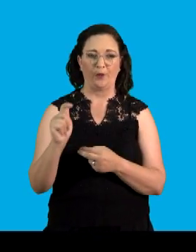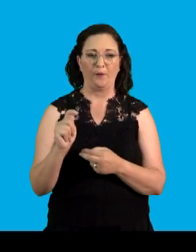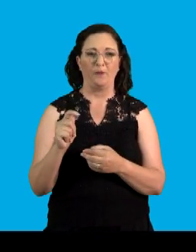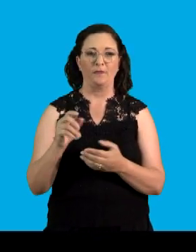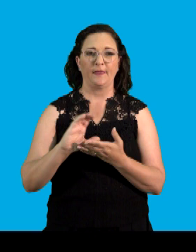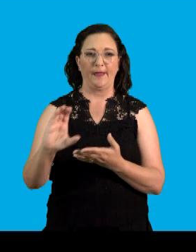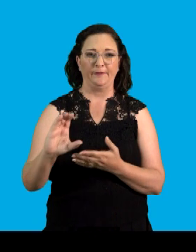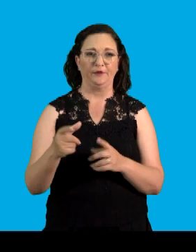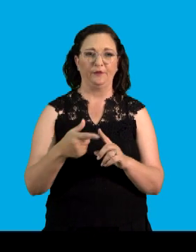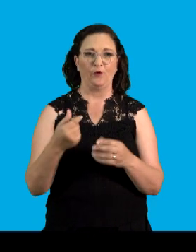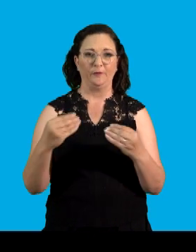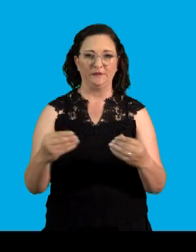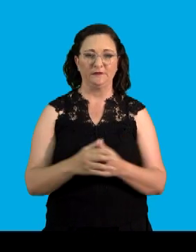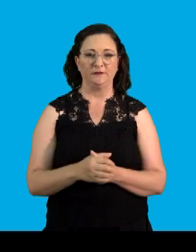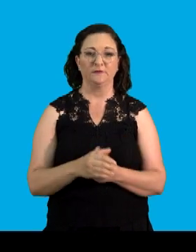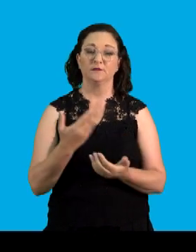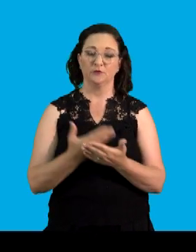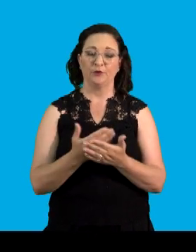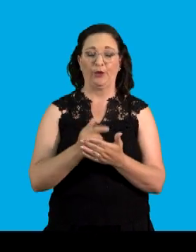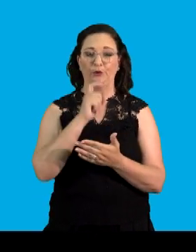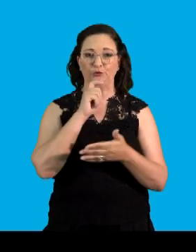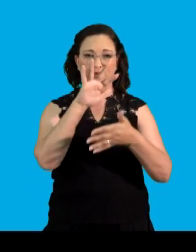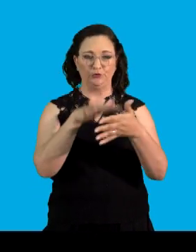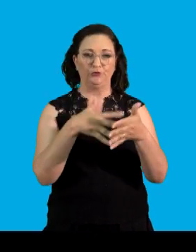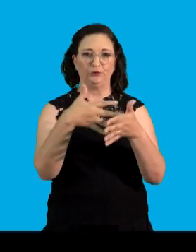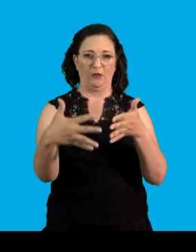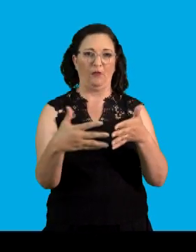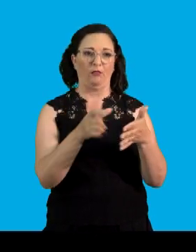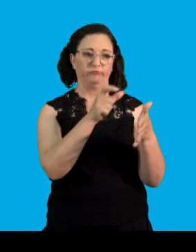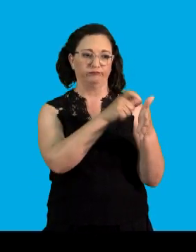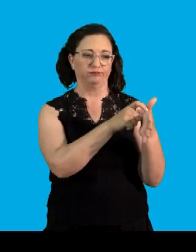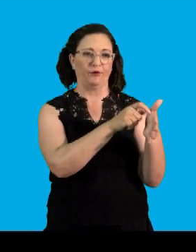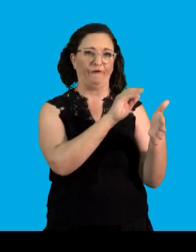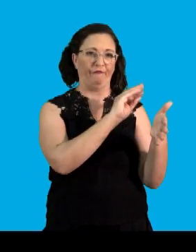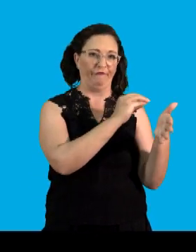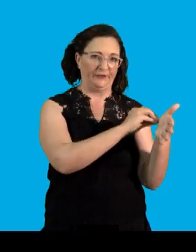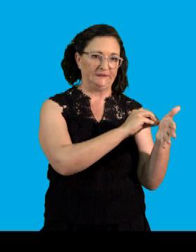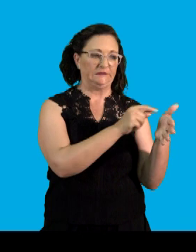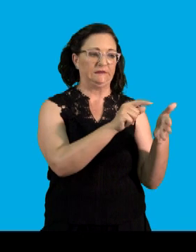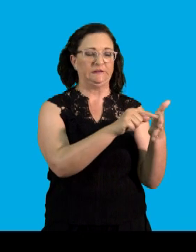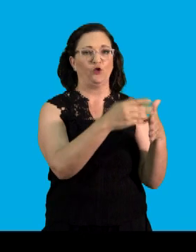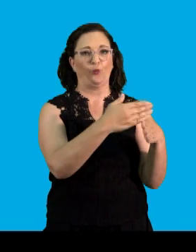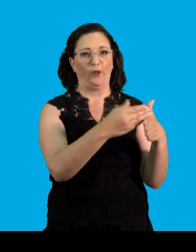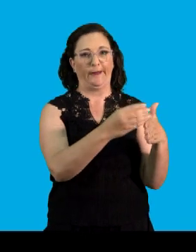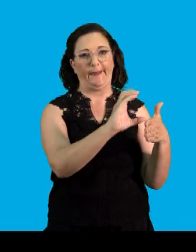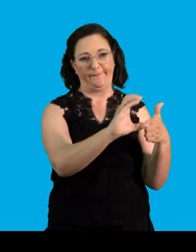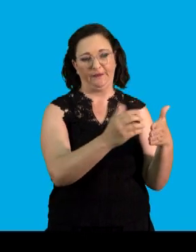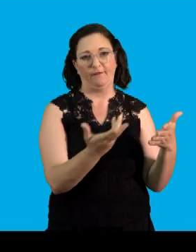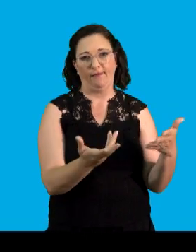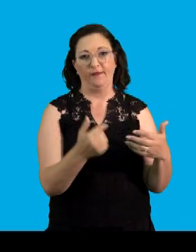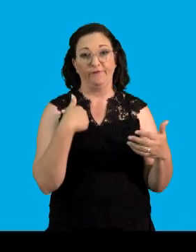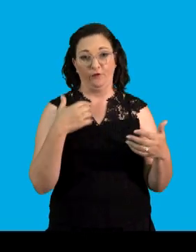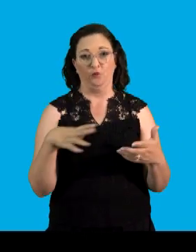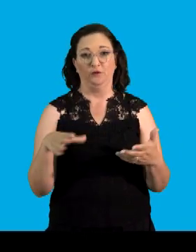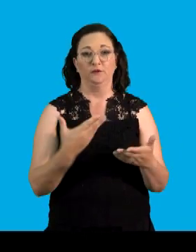So you can even put it in a T form if you want to. So this side could be your fixed capital and this side could be your working capital if you want